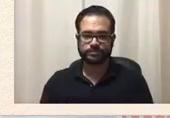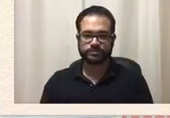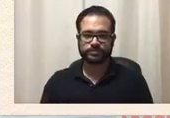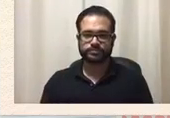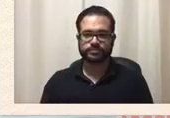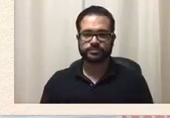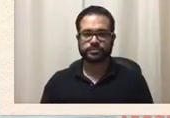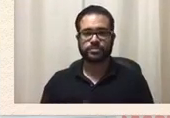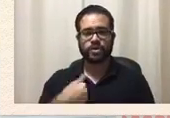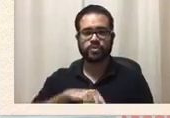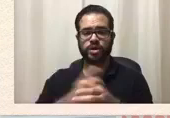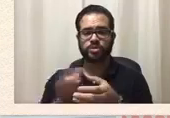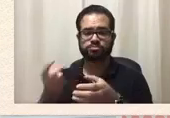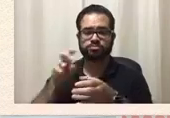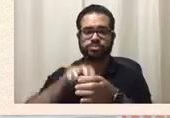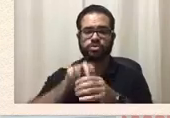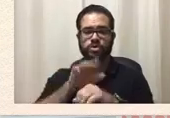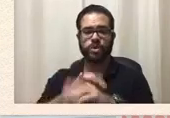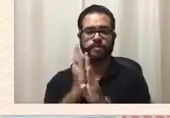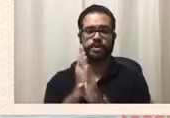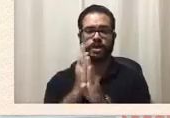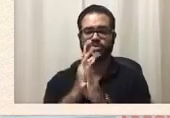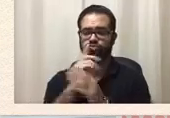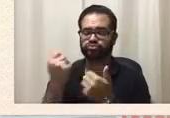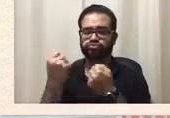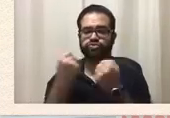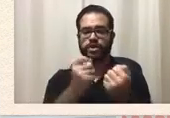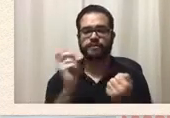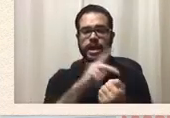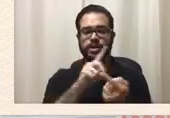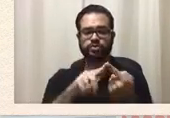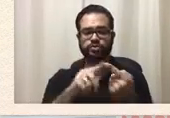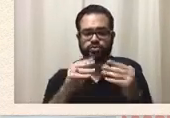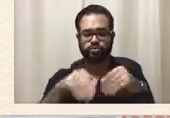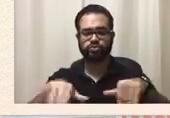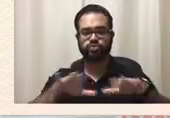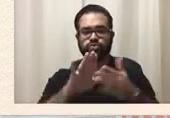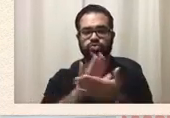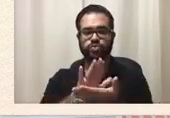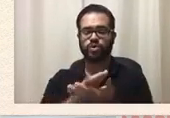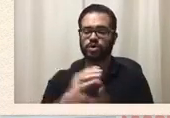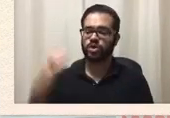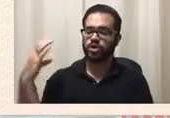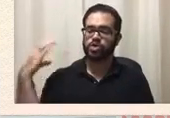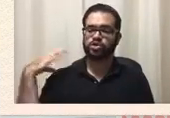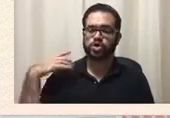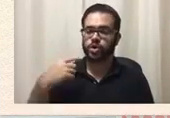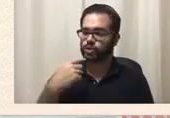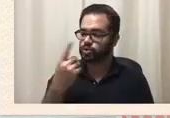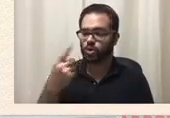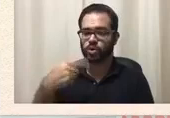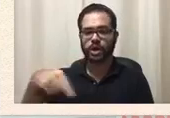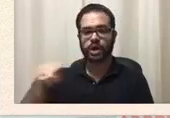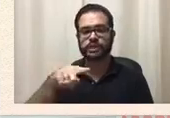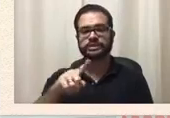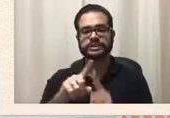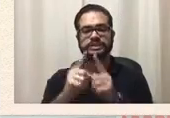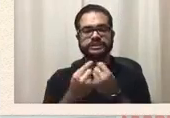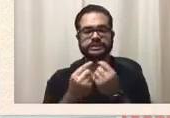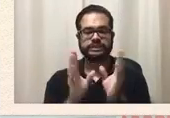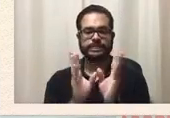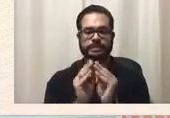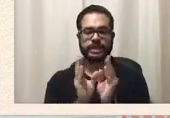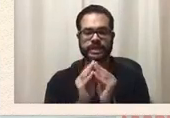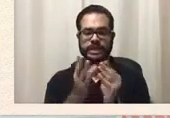return to campus, Coach authoritatively told us that the team meeting and post-game briefing would be